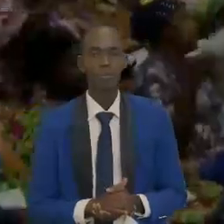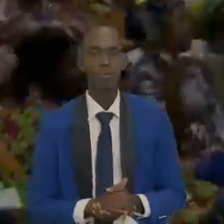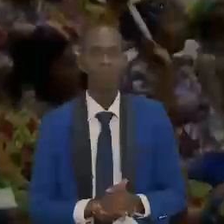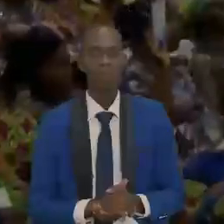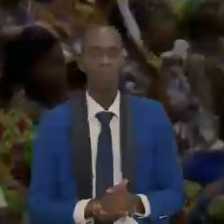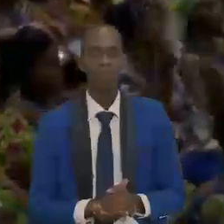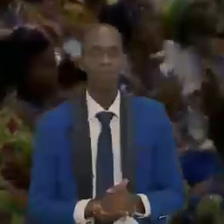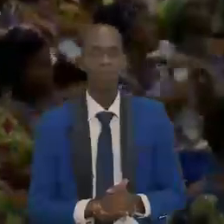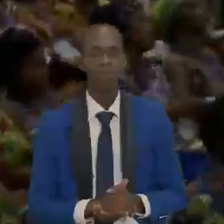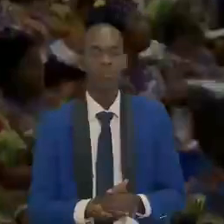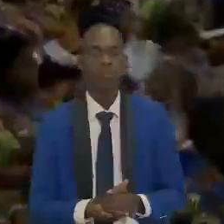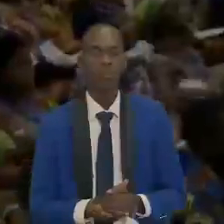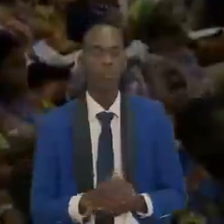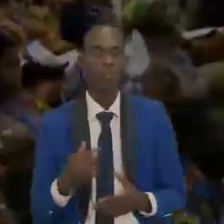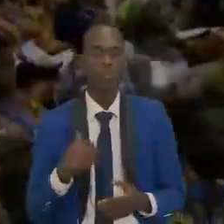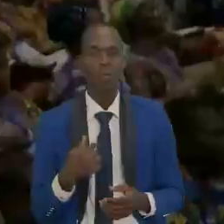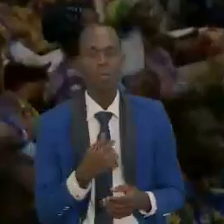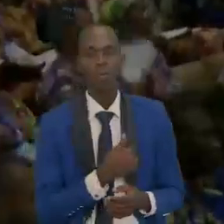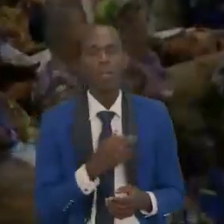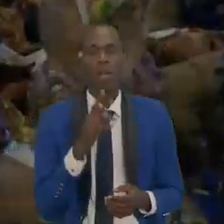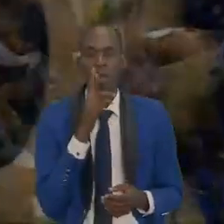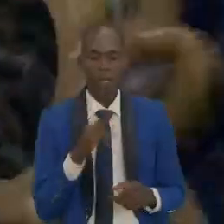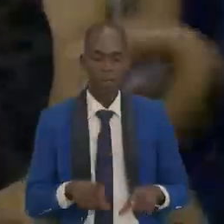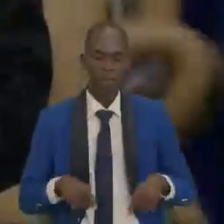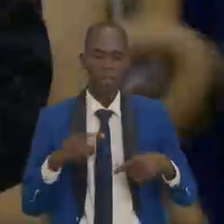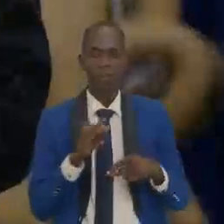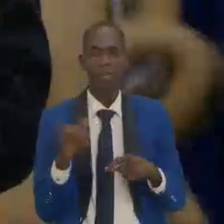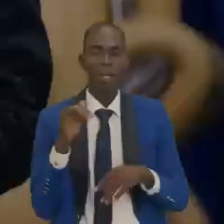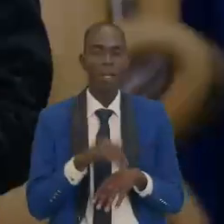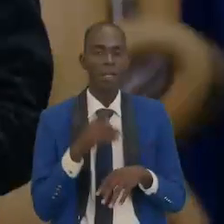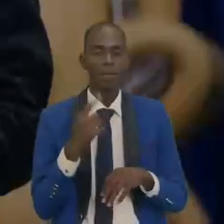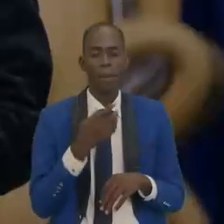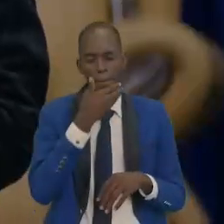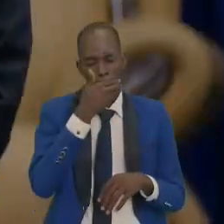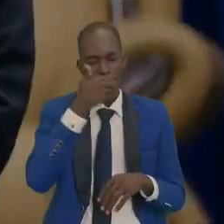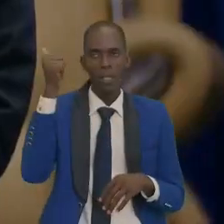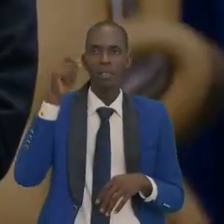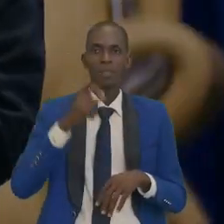we're living at the best time we could ever live